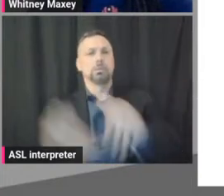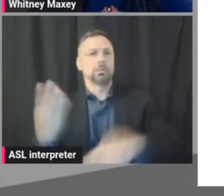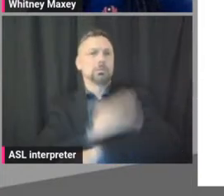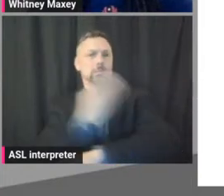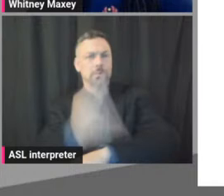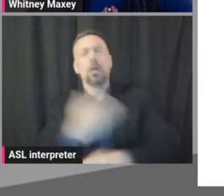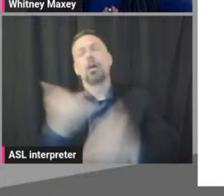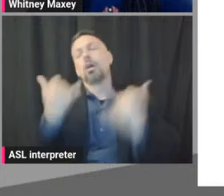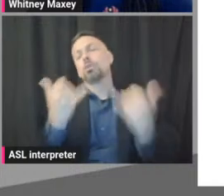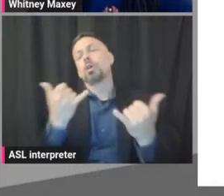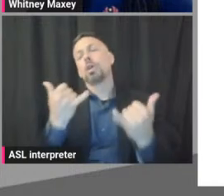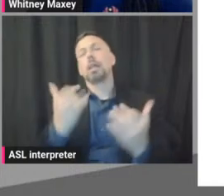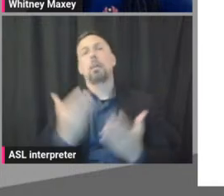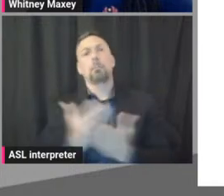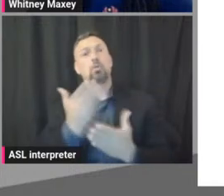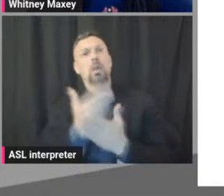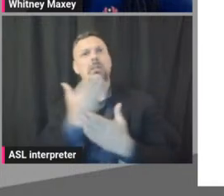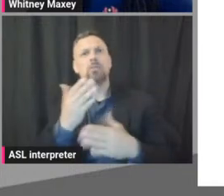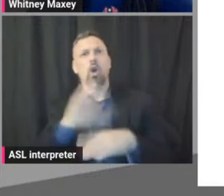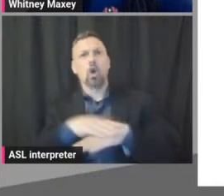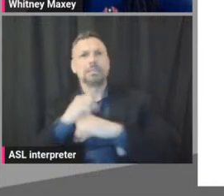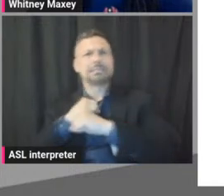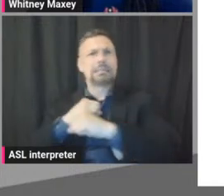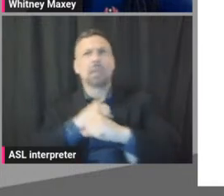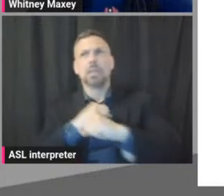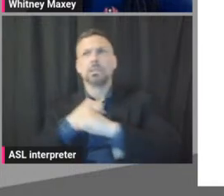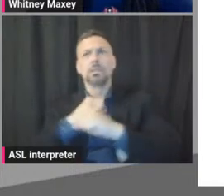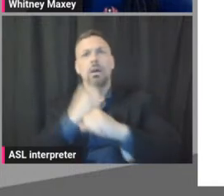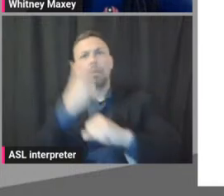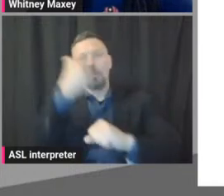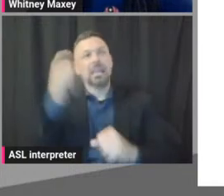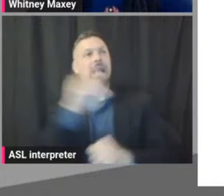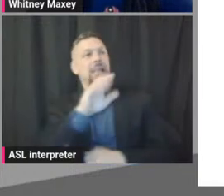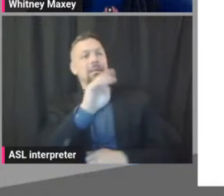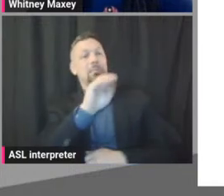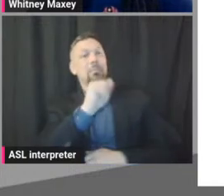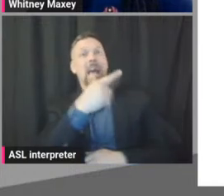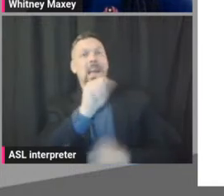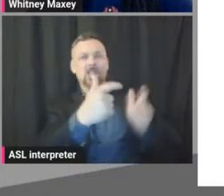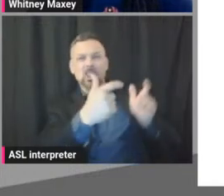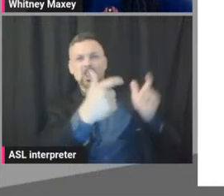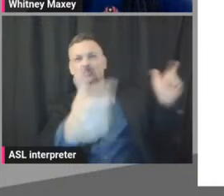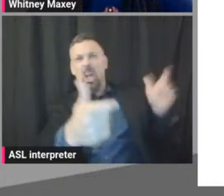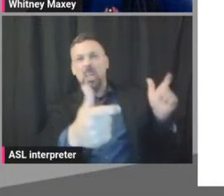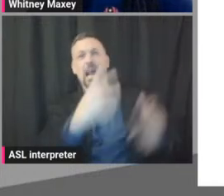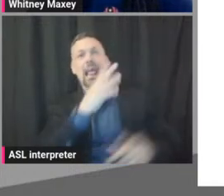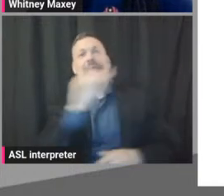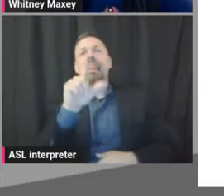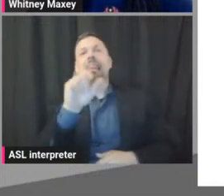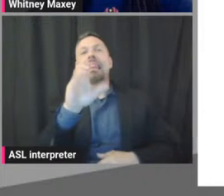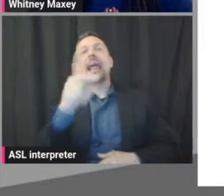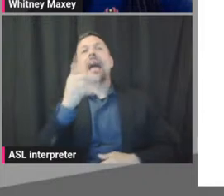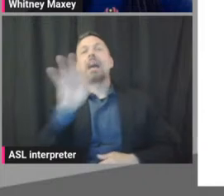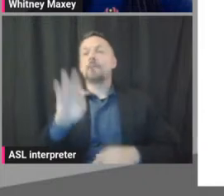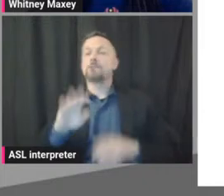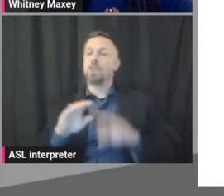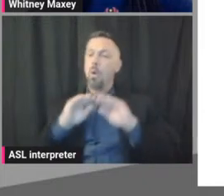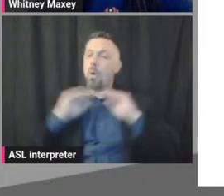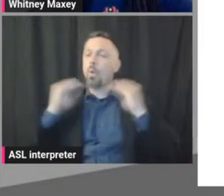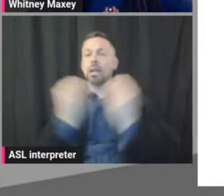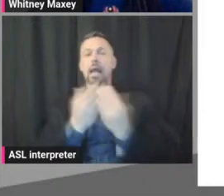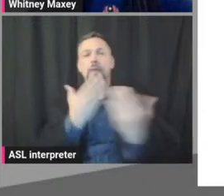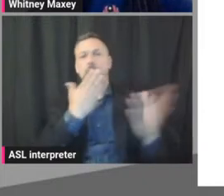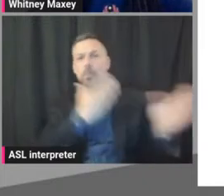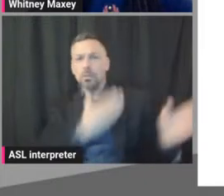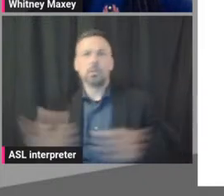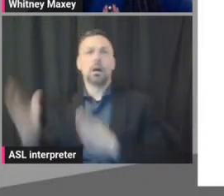Currently, progressives are on the defense now because of the MAGA juggernaut and the lack of an organized, viable alternative to them.